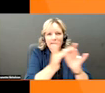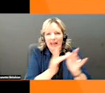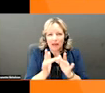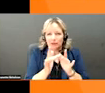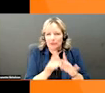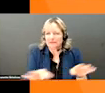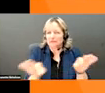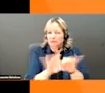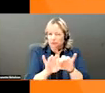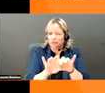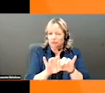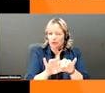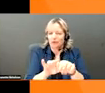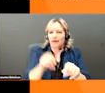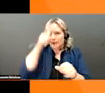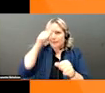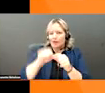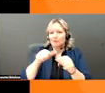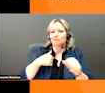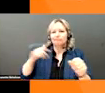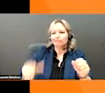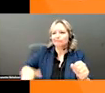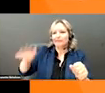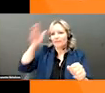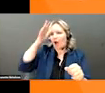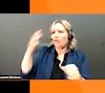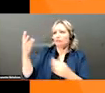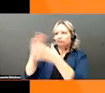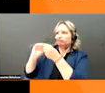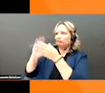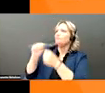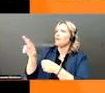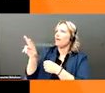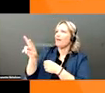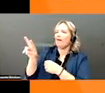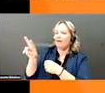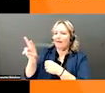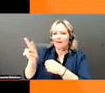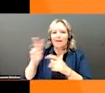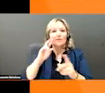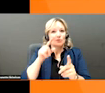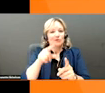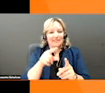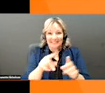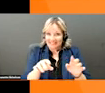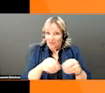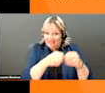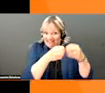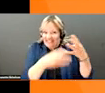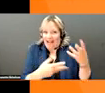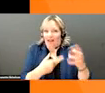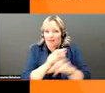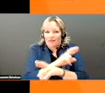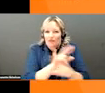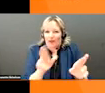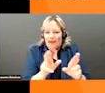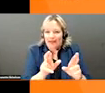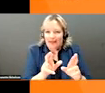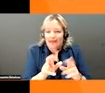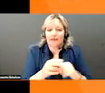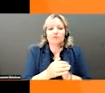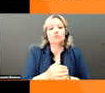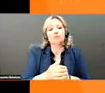you do start applying for RFPs or grants, you want to set up, I guess, like, I don't know, even an